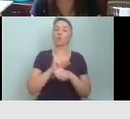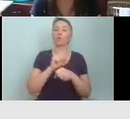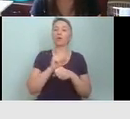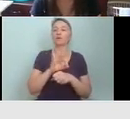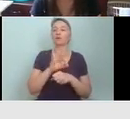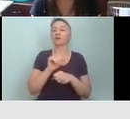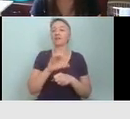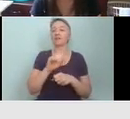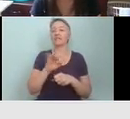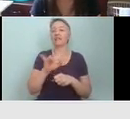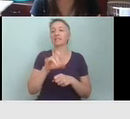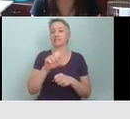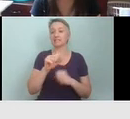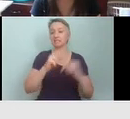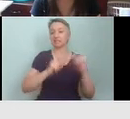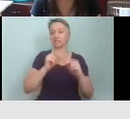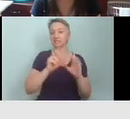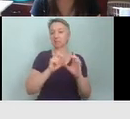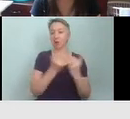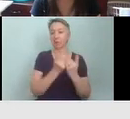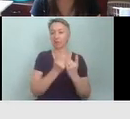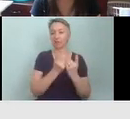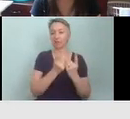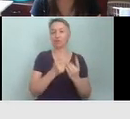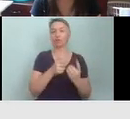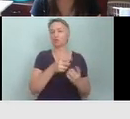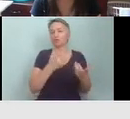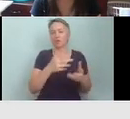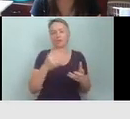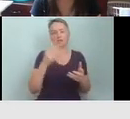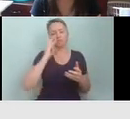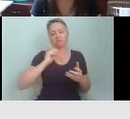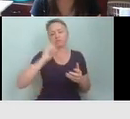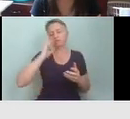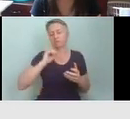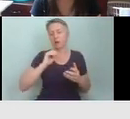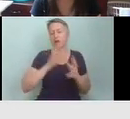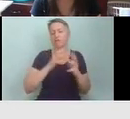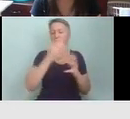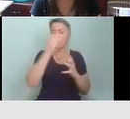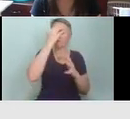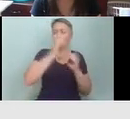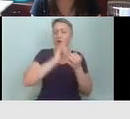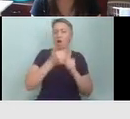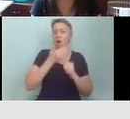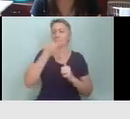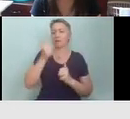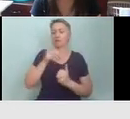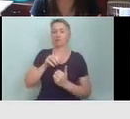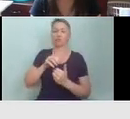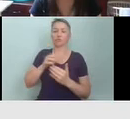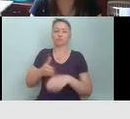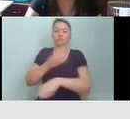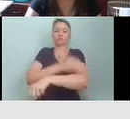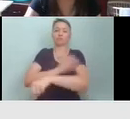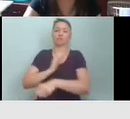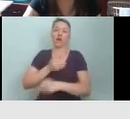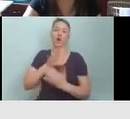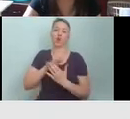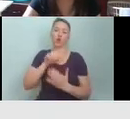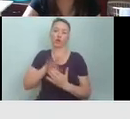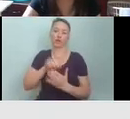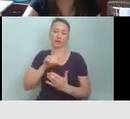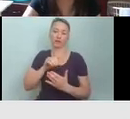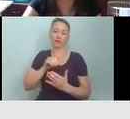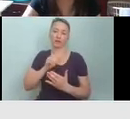us with a wealth of information and knowledge about ways to improve our learning and organizational development